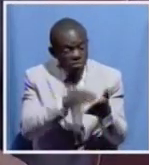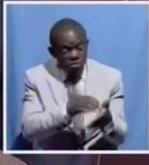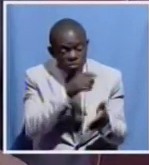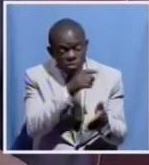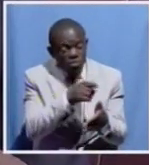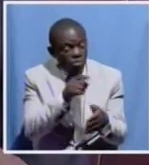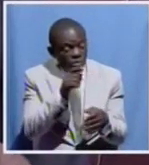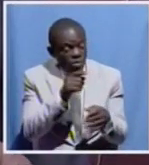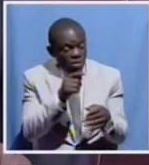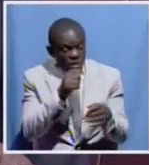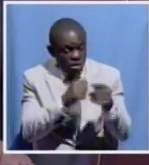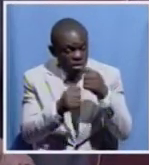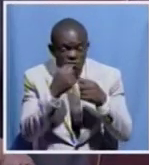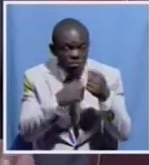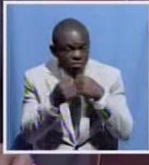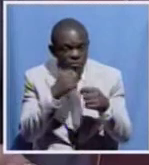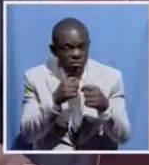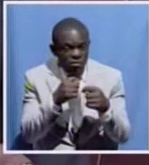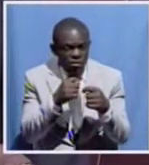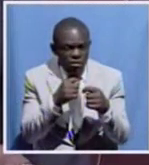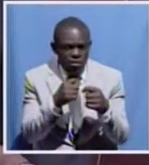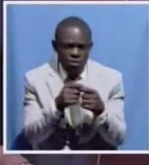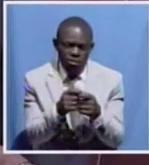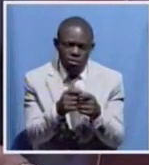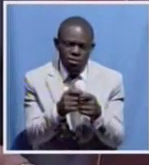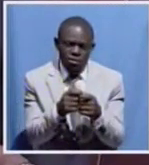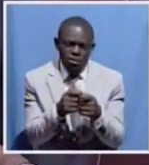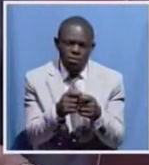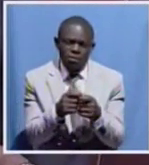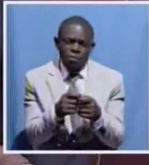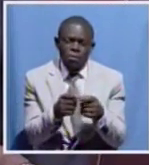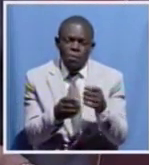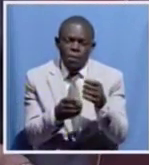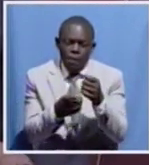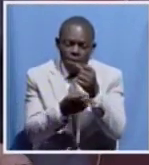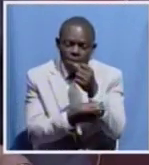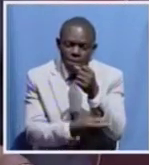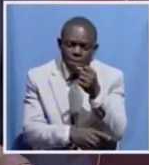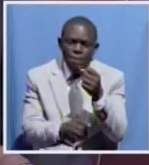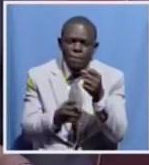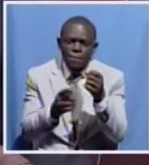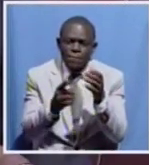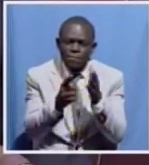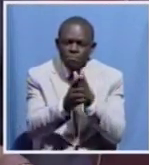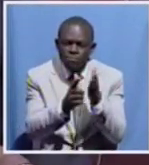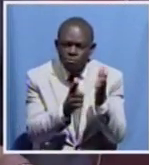the diplomatic rules, the conventions are very, very clear. We are not supposed to meddle in